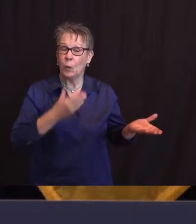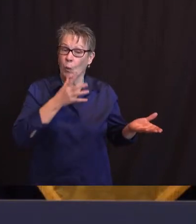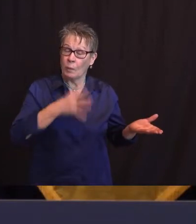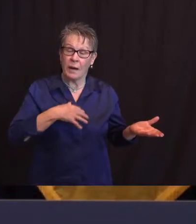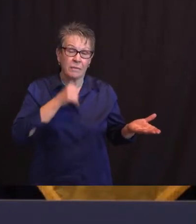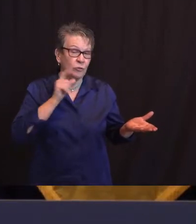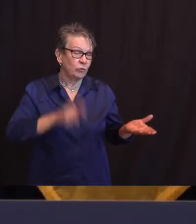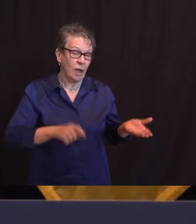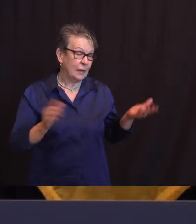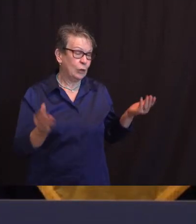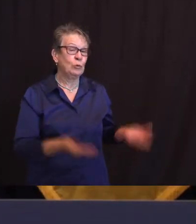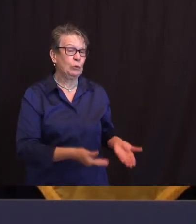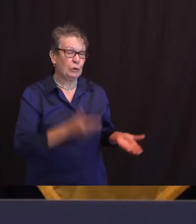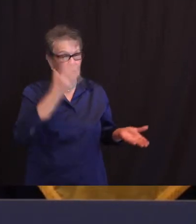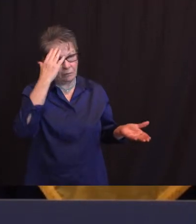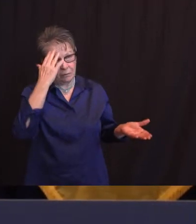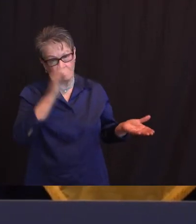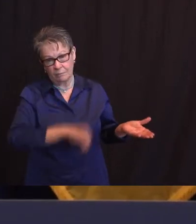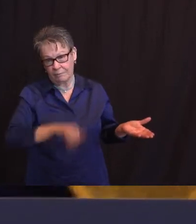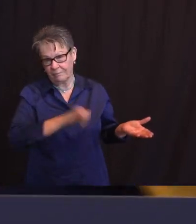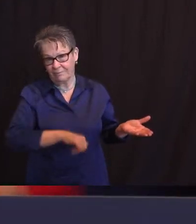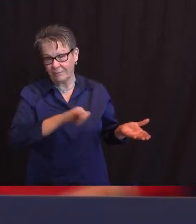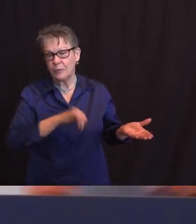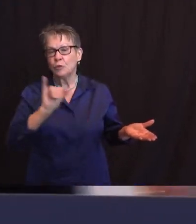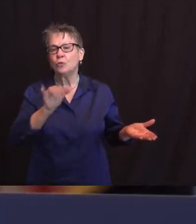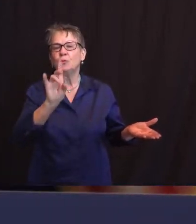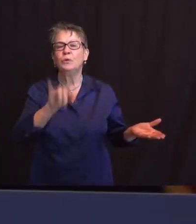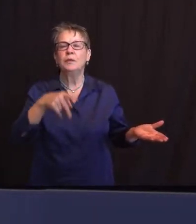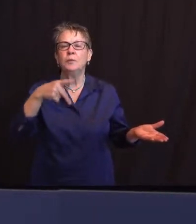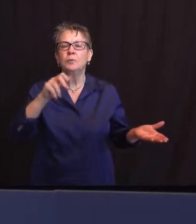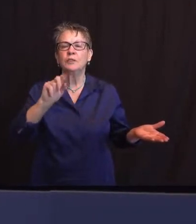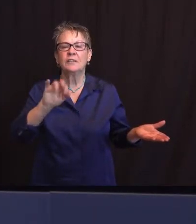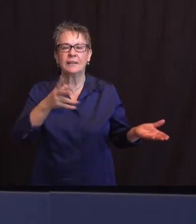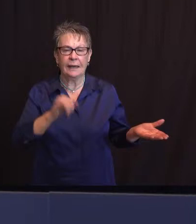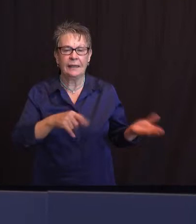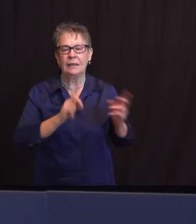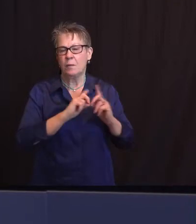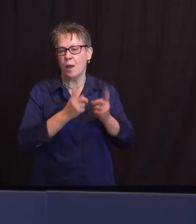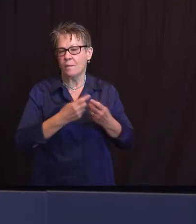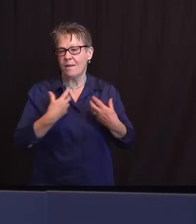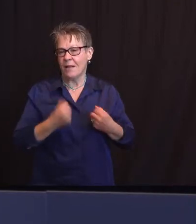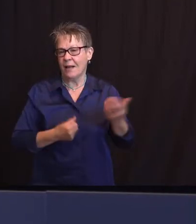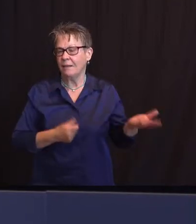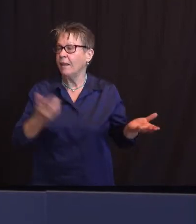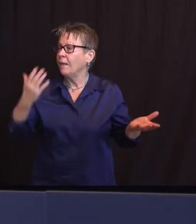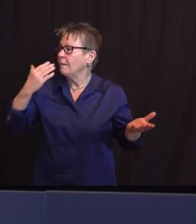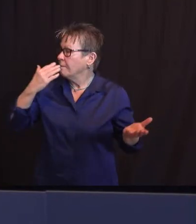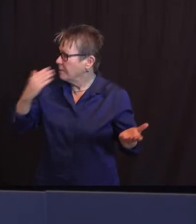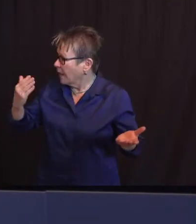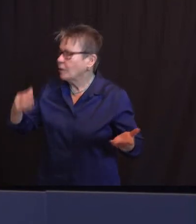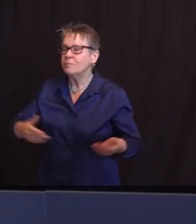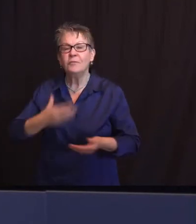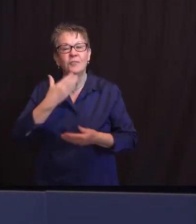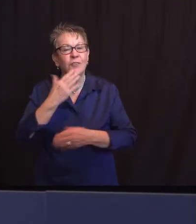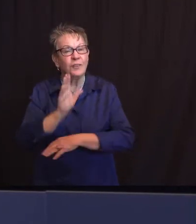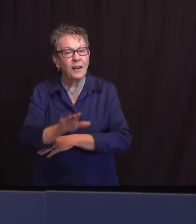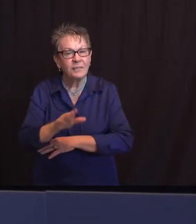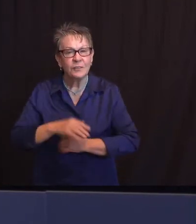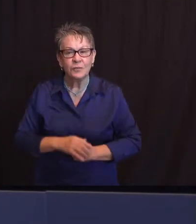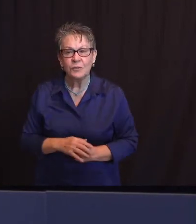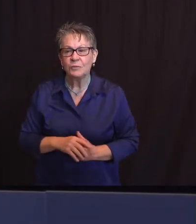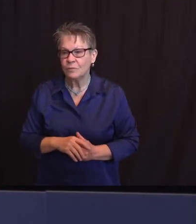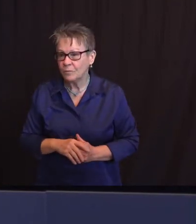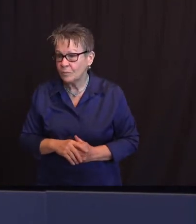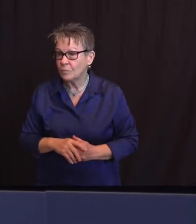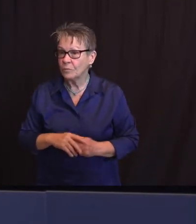Commissioner of the Department of Health, Judy Persichelli. Thank you, Governor, and good afternoon. Well, we certainly understand how eager individuals